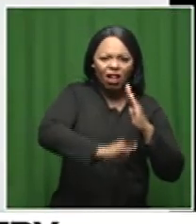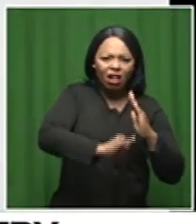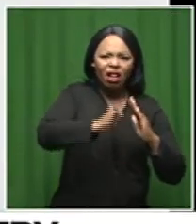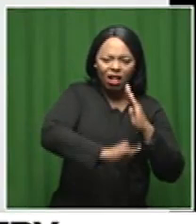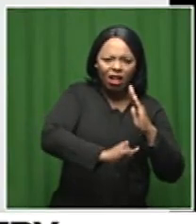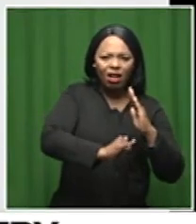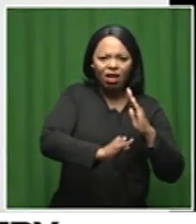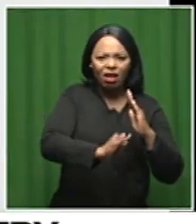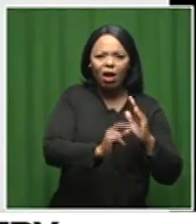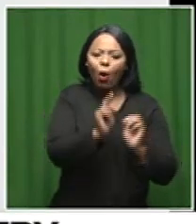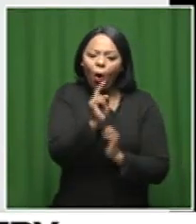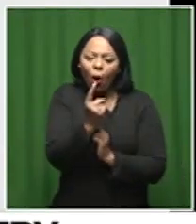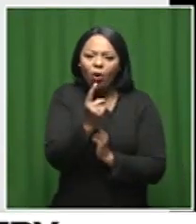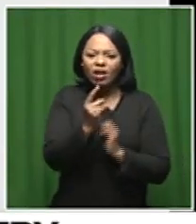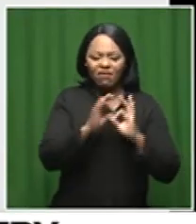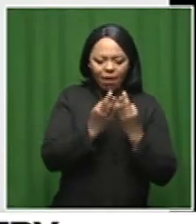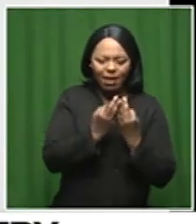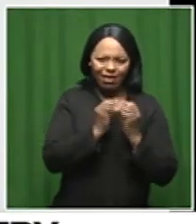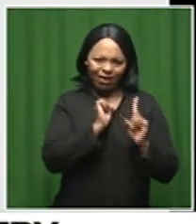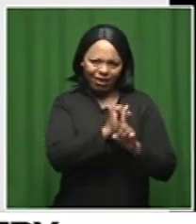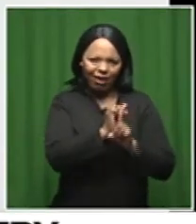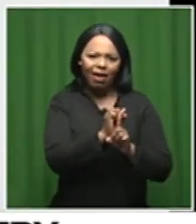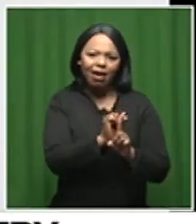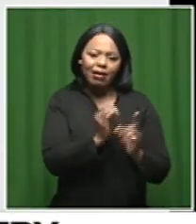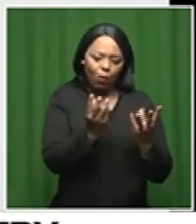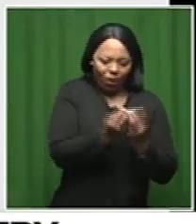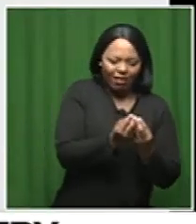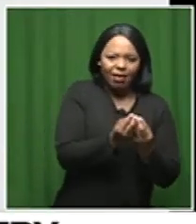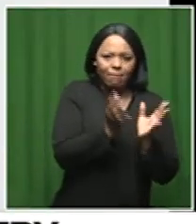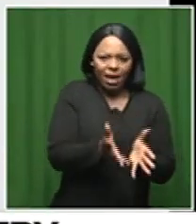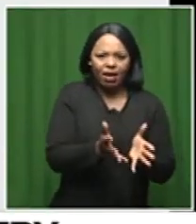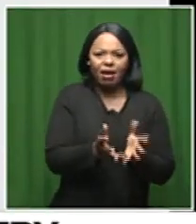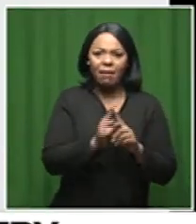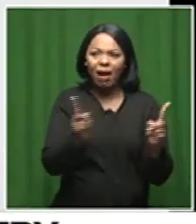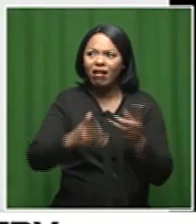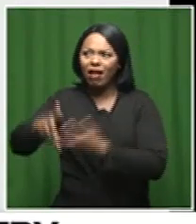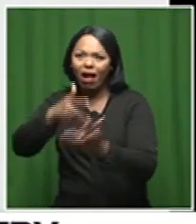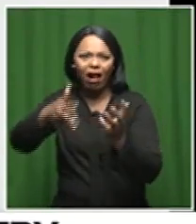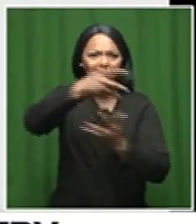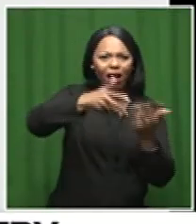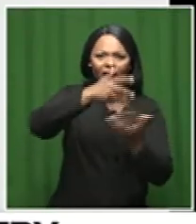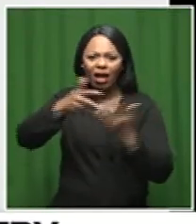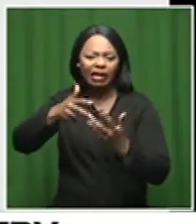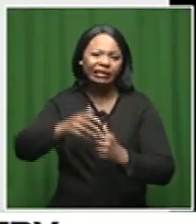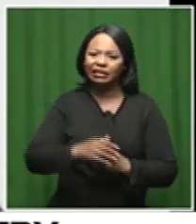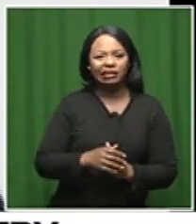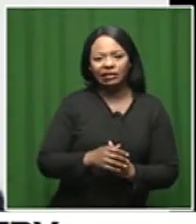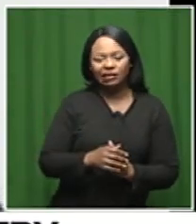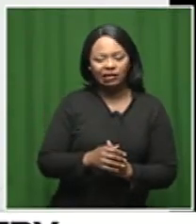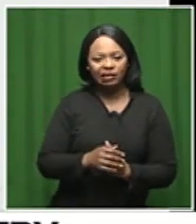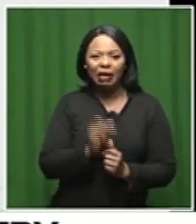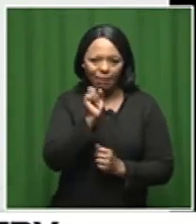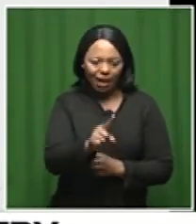family, which is us that stay with her. And so that's the major part of the